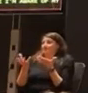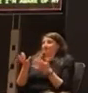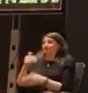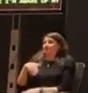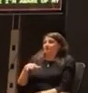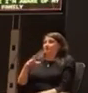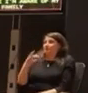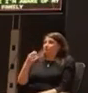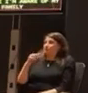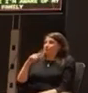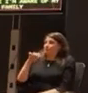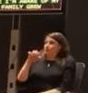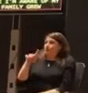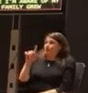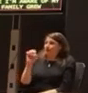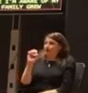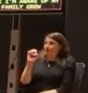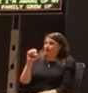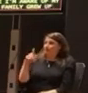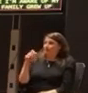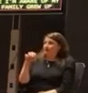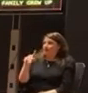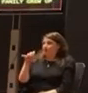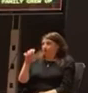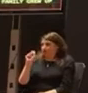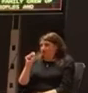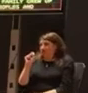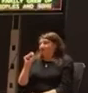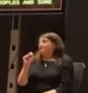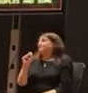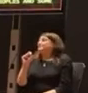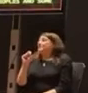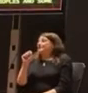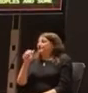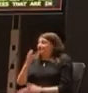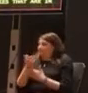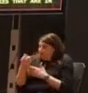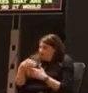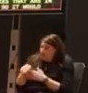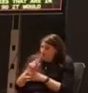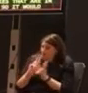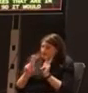Gertrude Peoples and some of the ladies that are in that group, so it would be terrible if